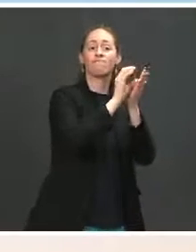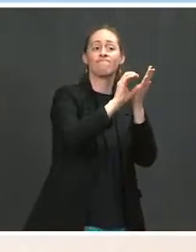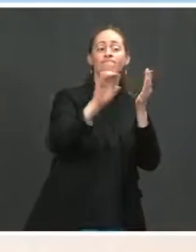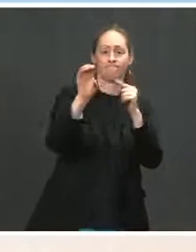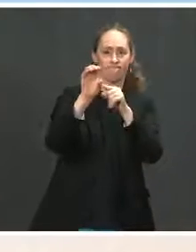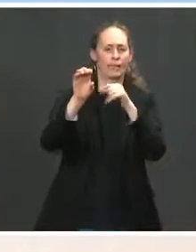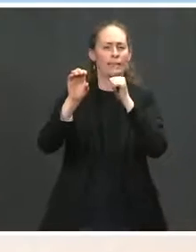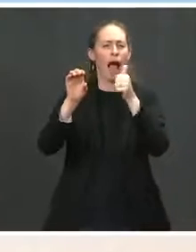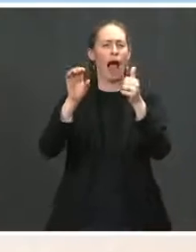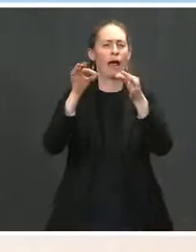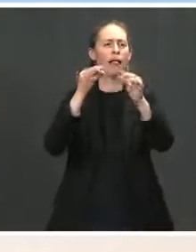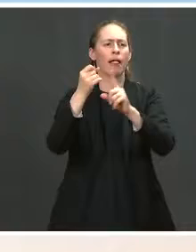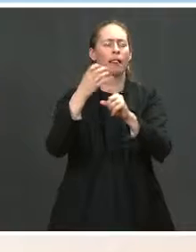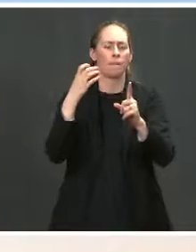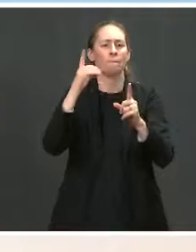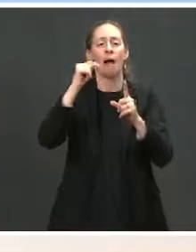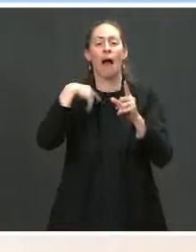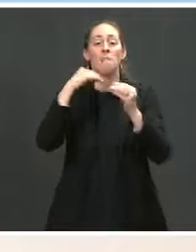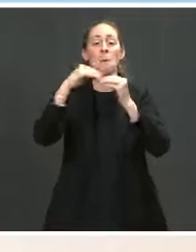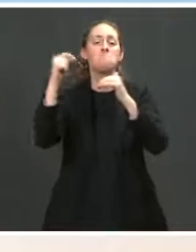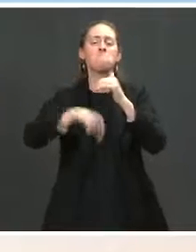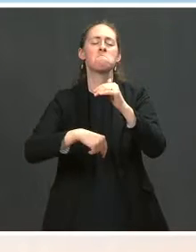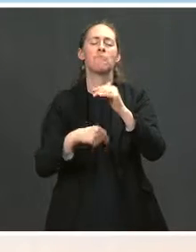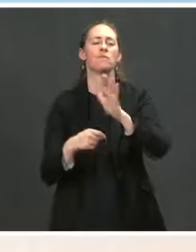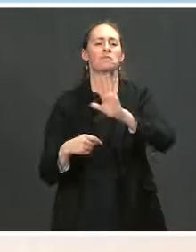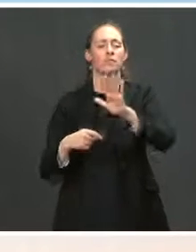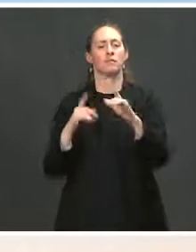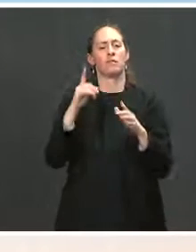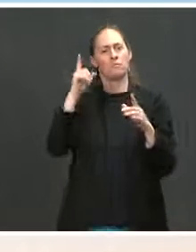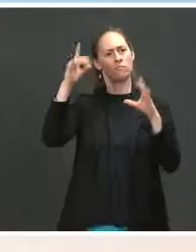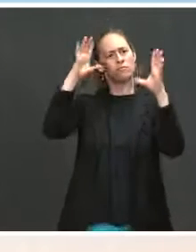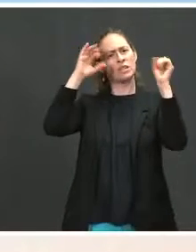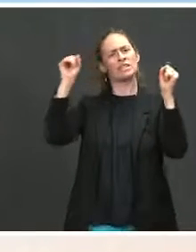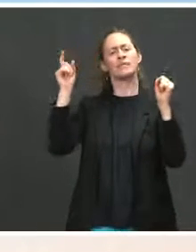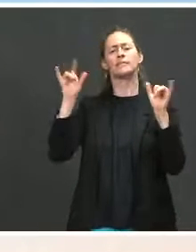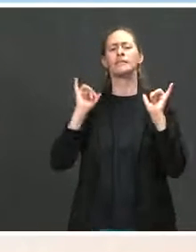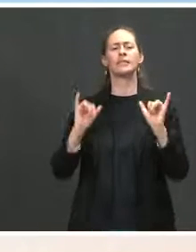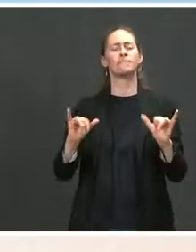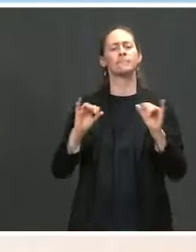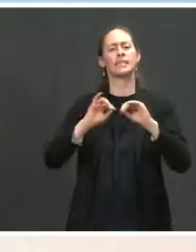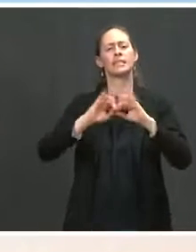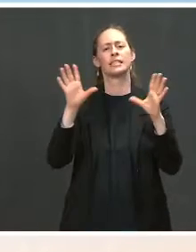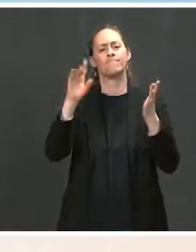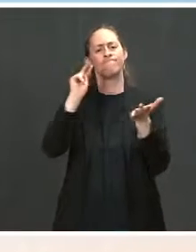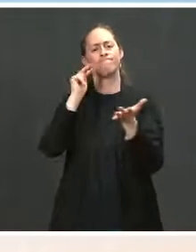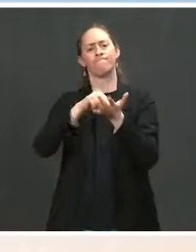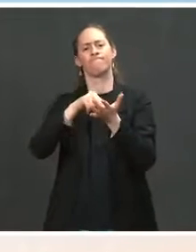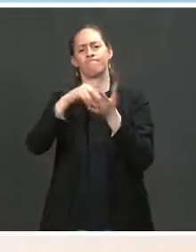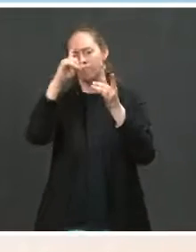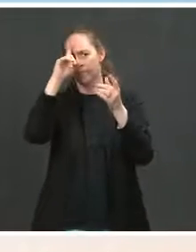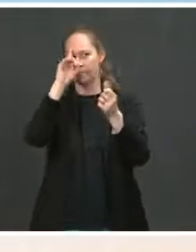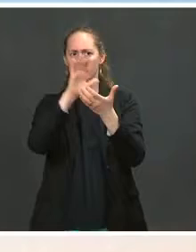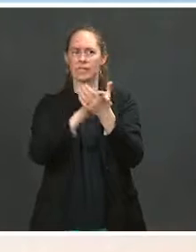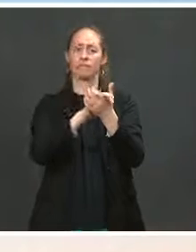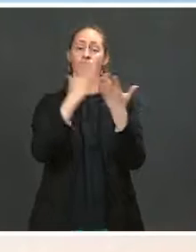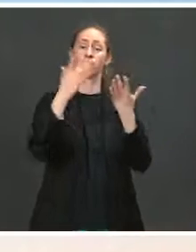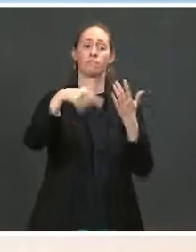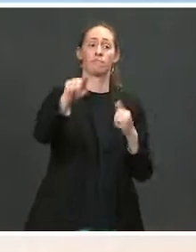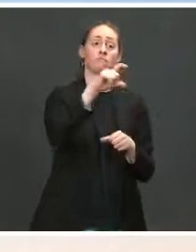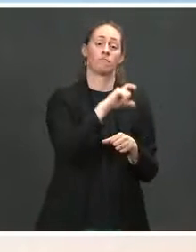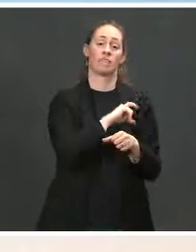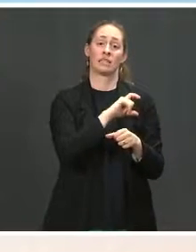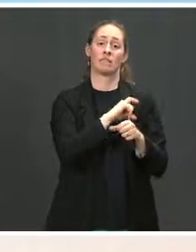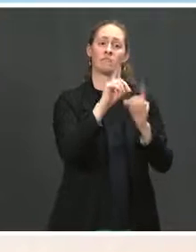who are interested. He has been clear, and he continues to believe, to answer your question, that giving police departments the resources they